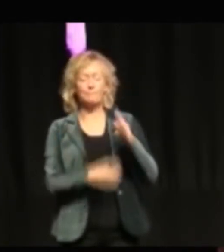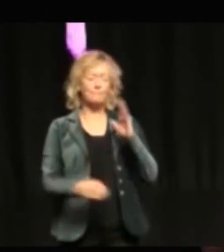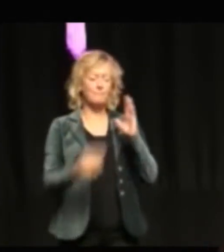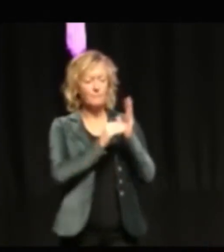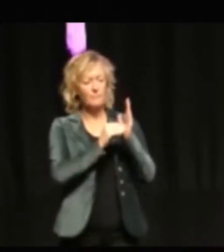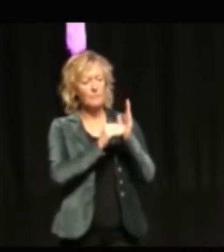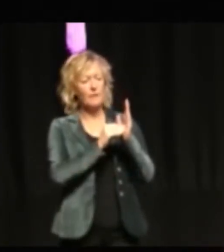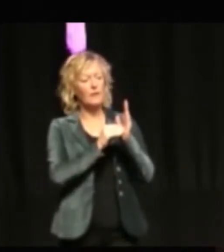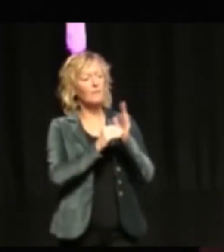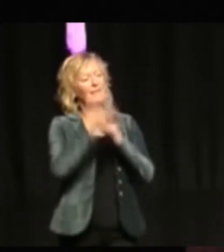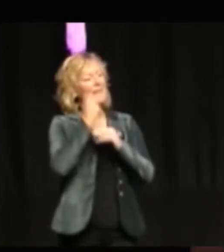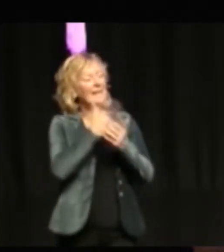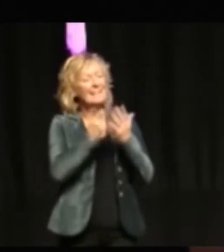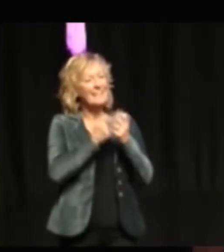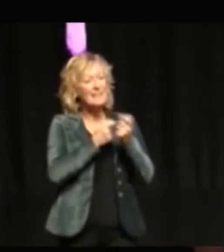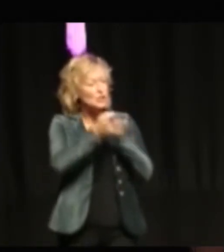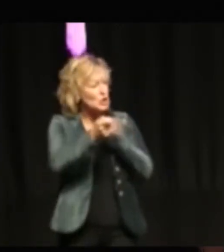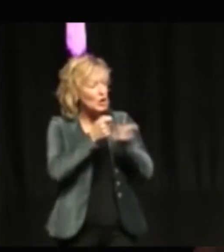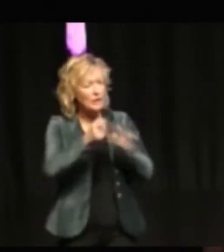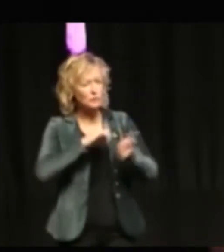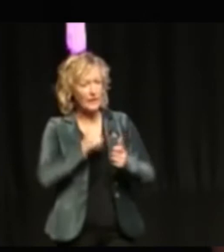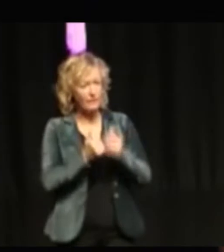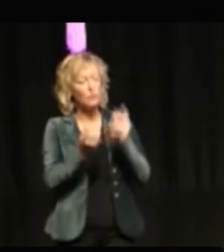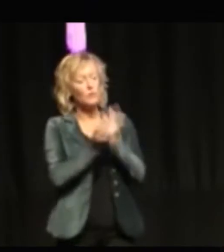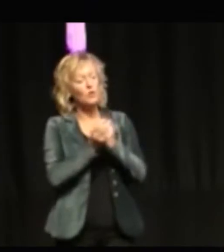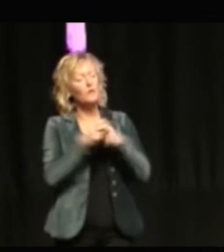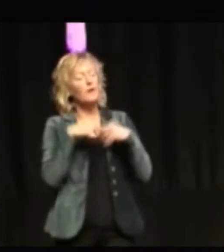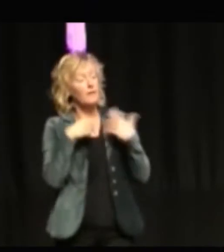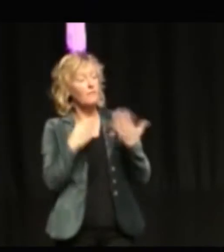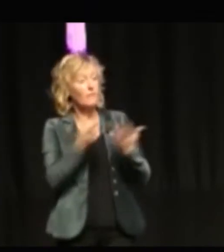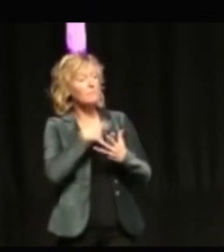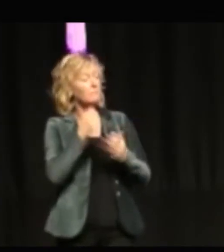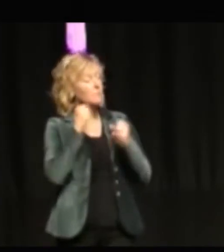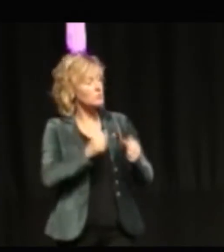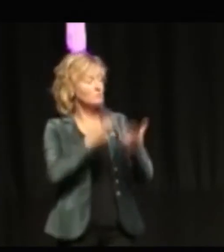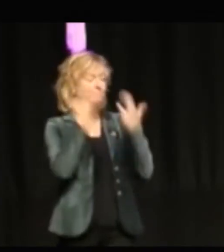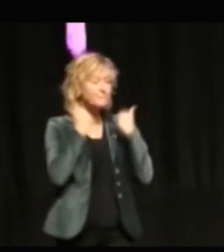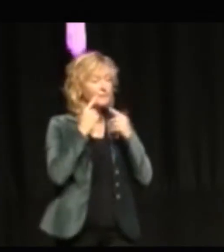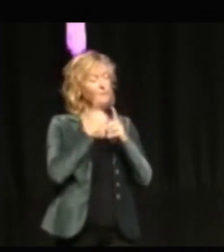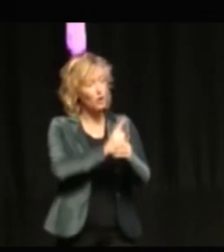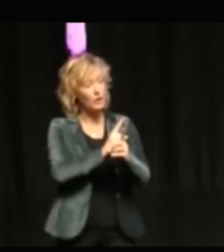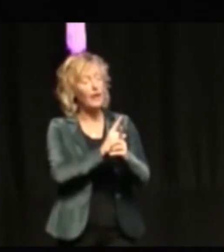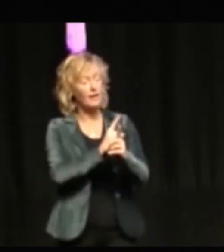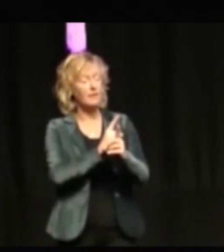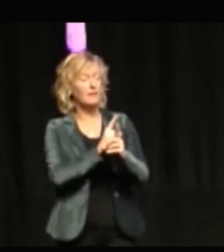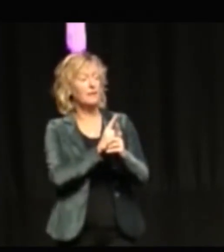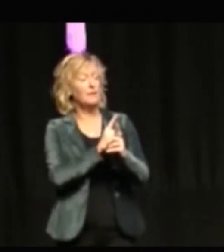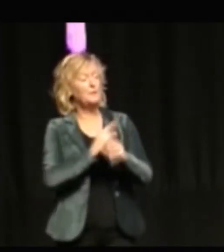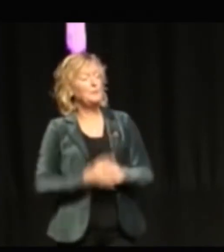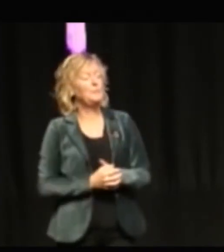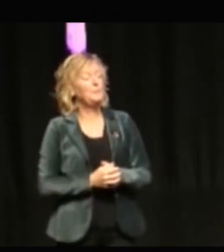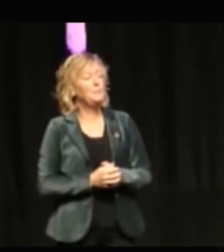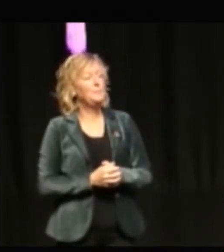we can't regulate them because they are not a part of our. They are